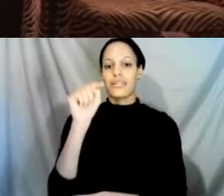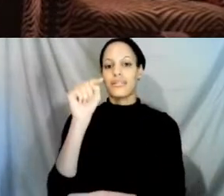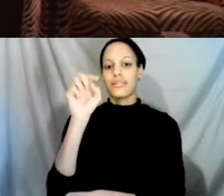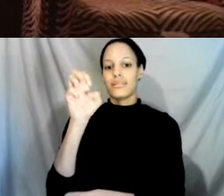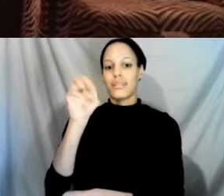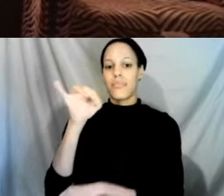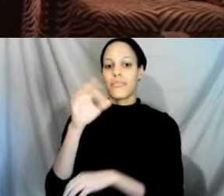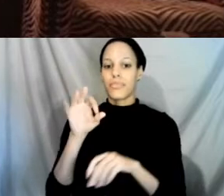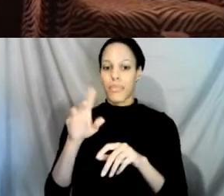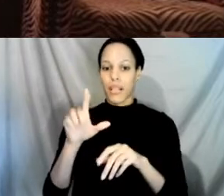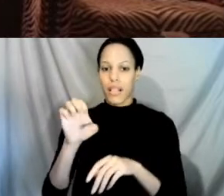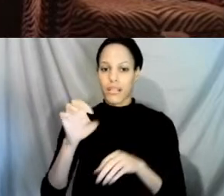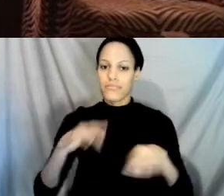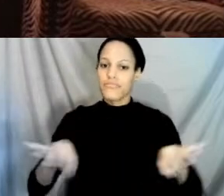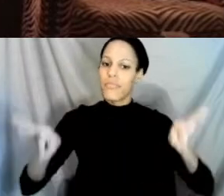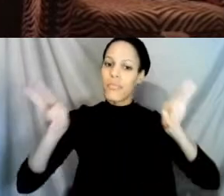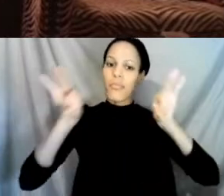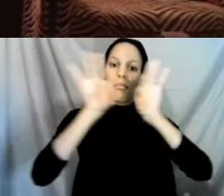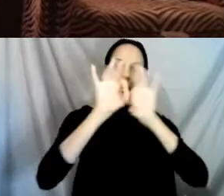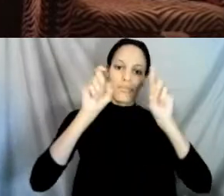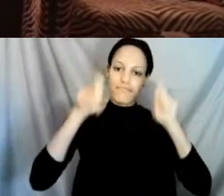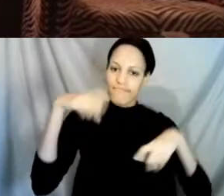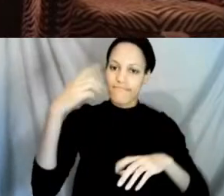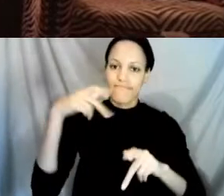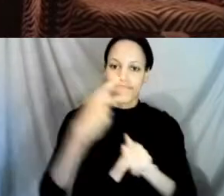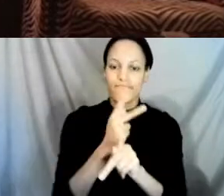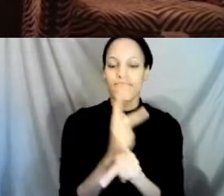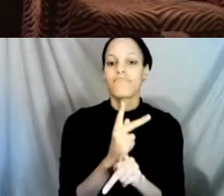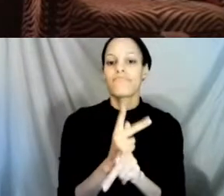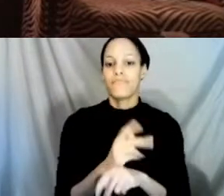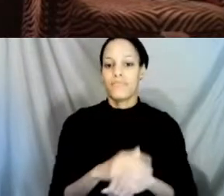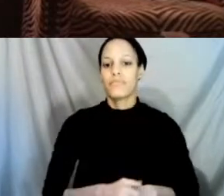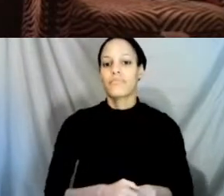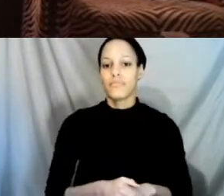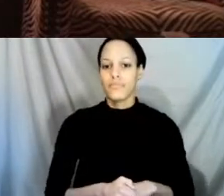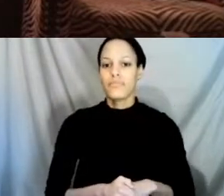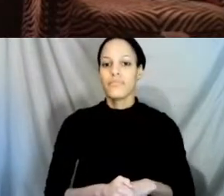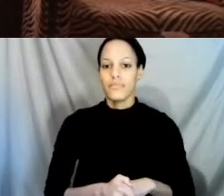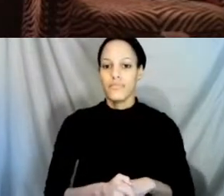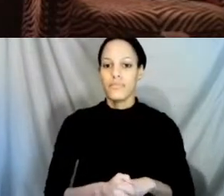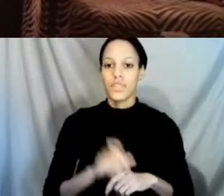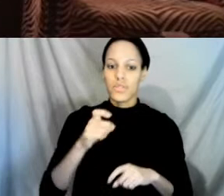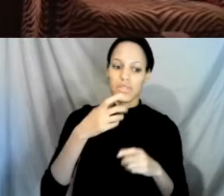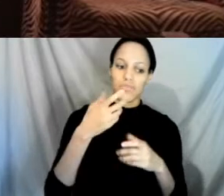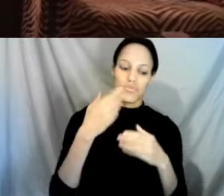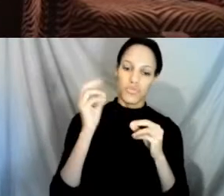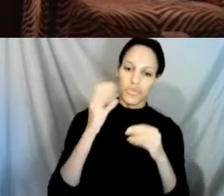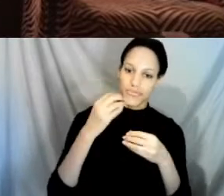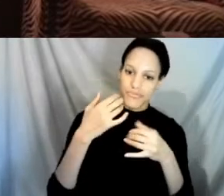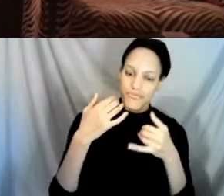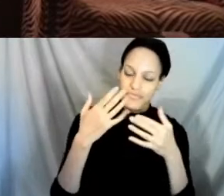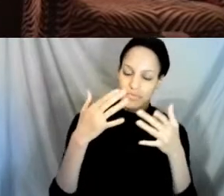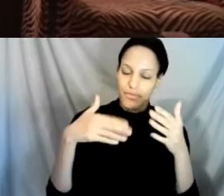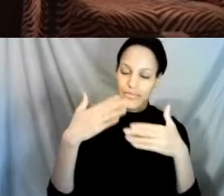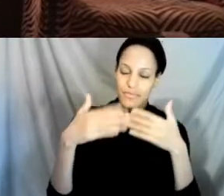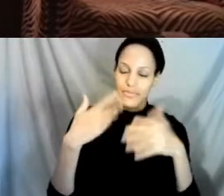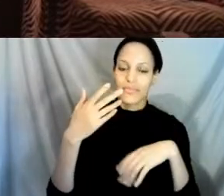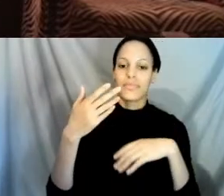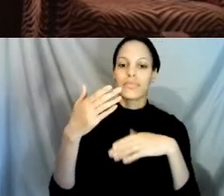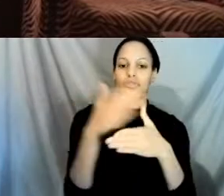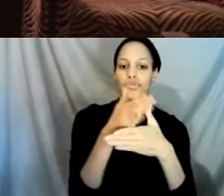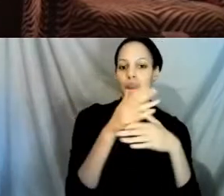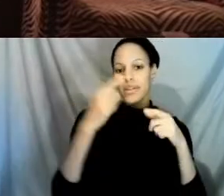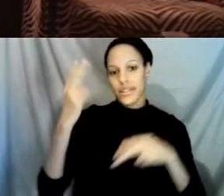dance is one of the preeminent art forms to share history, to create history, to perpetuate